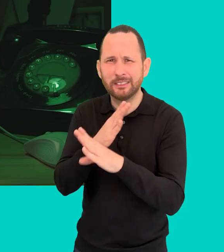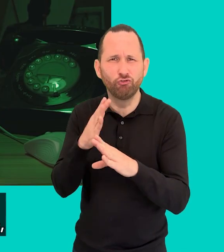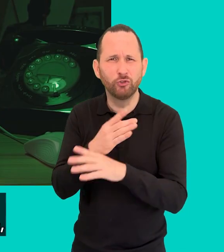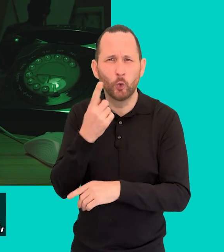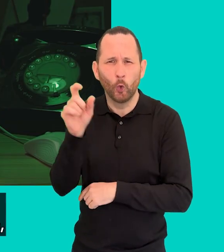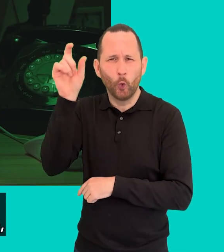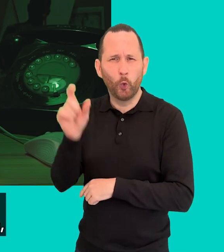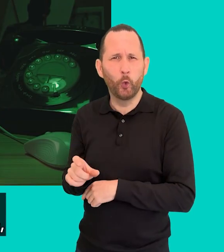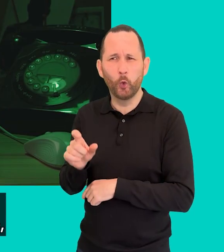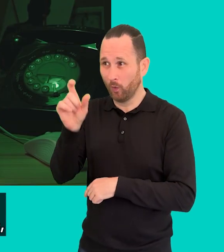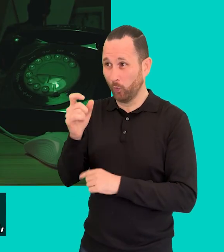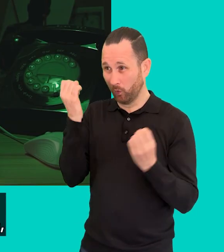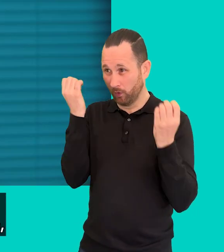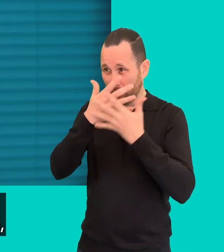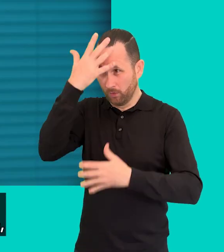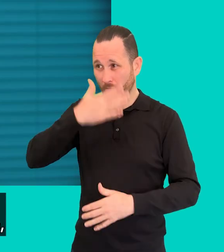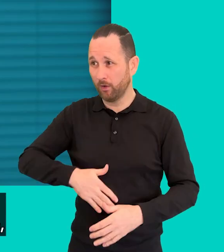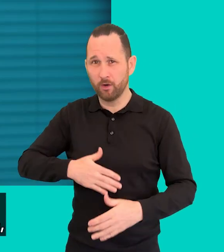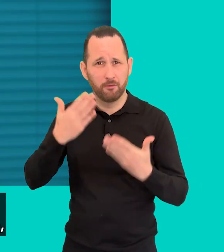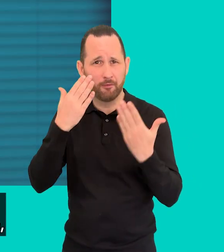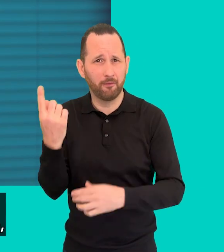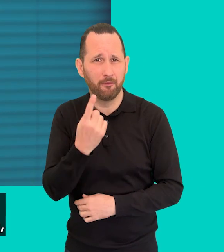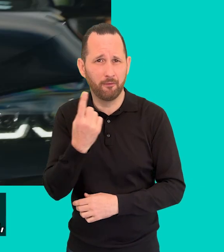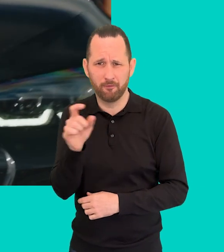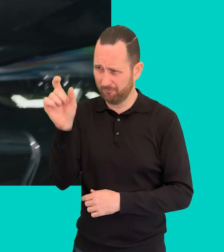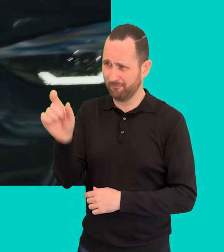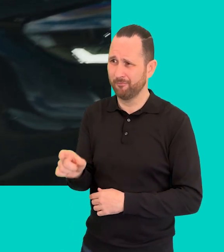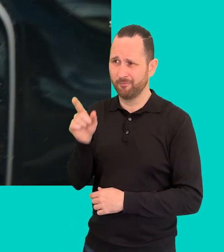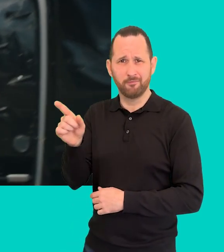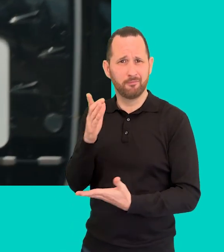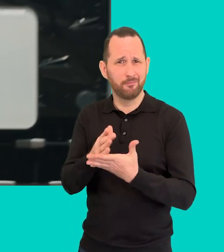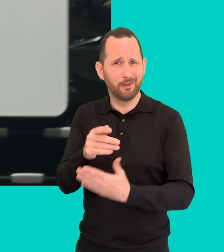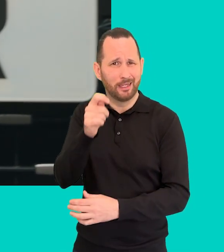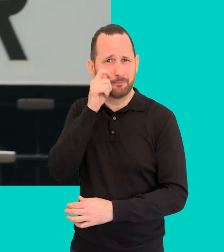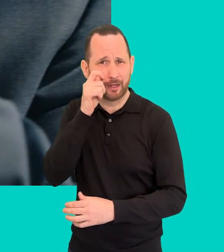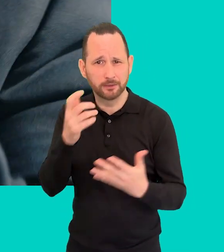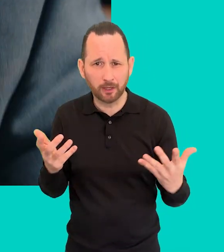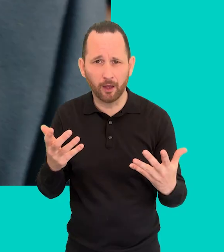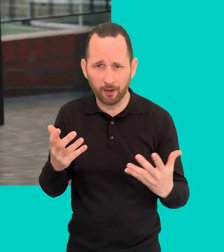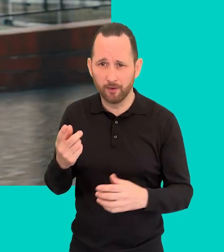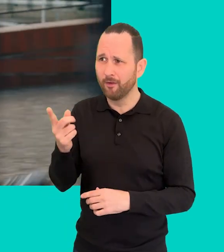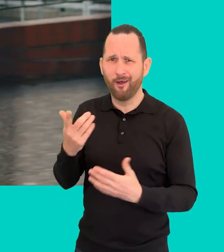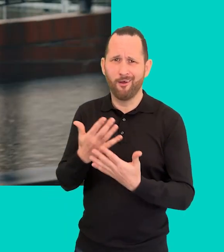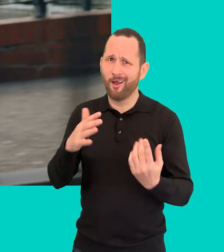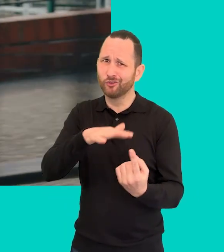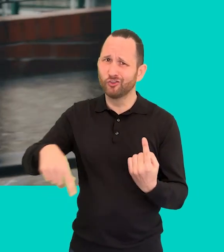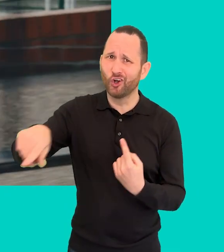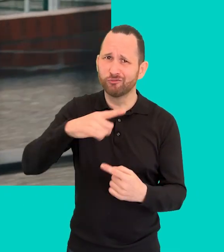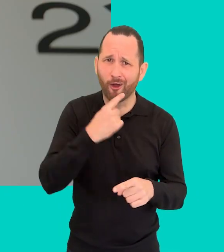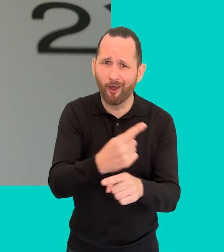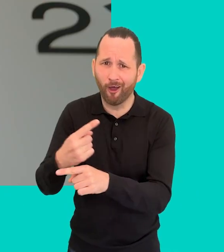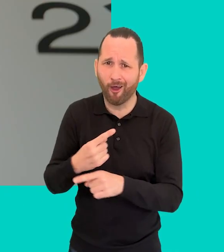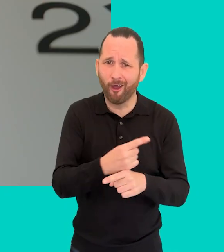figures are and the silhouettes and the shadowy figures, and of course who the inspector is. There's lots of chat about